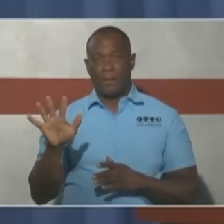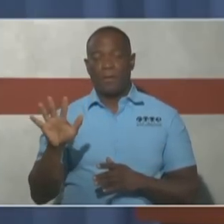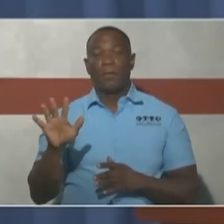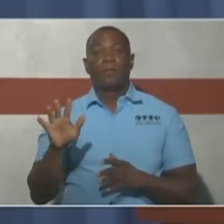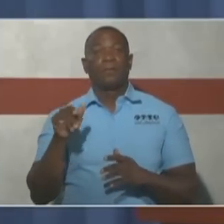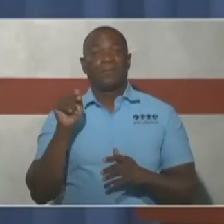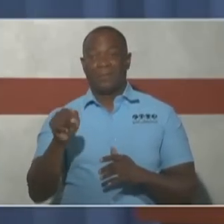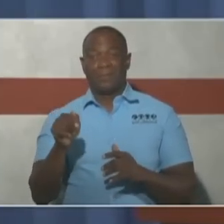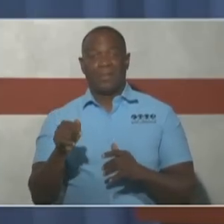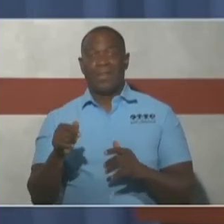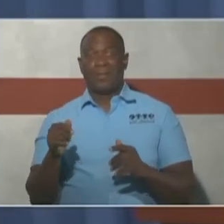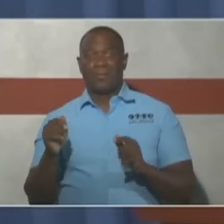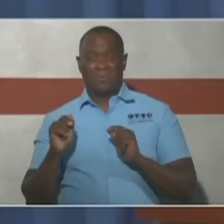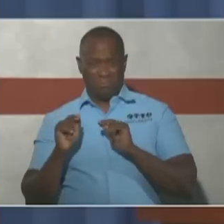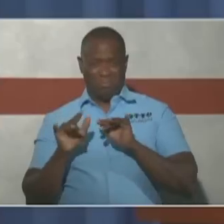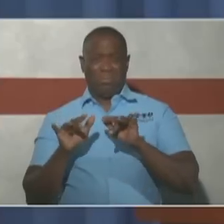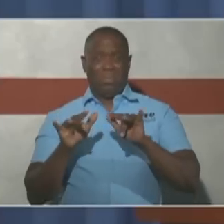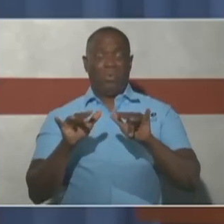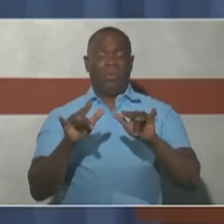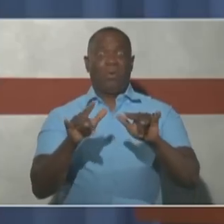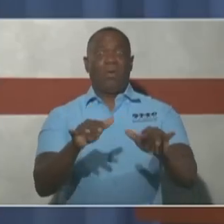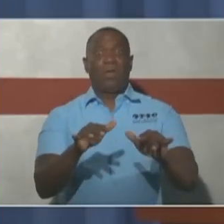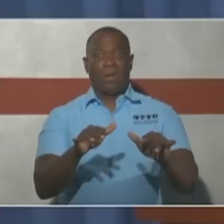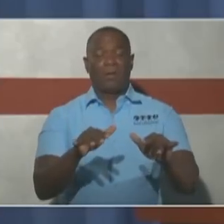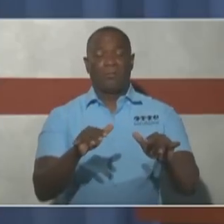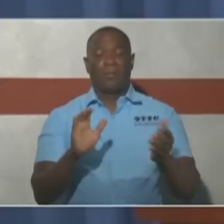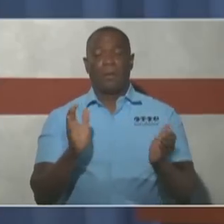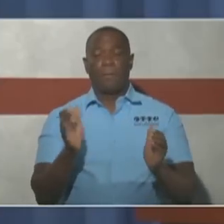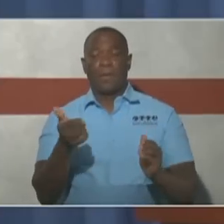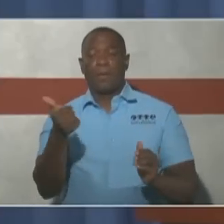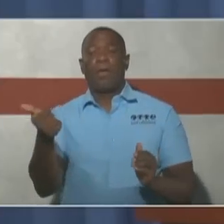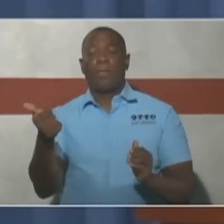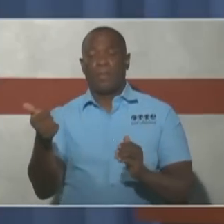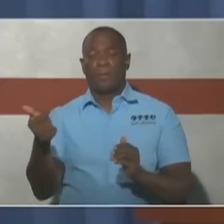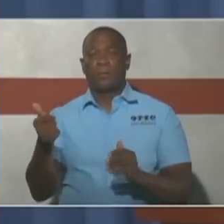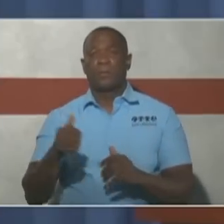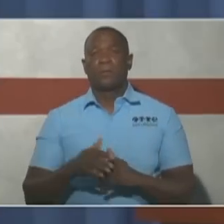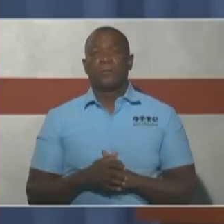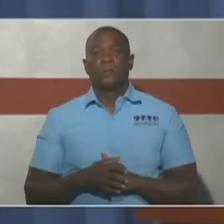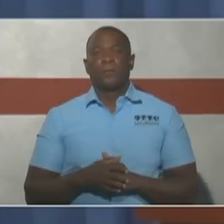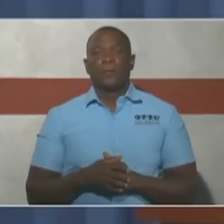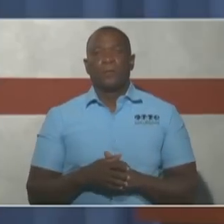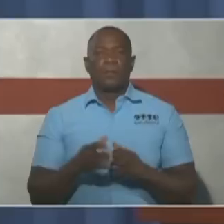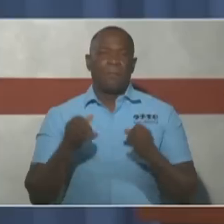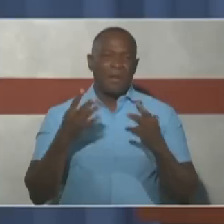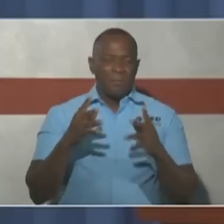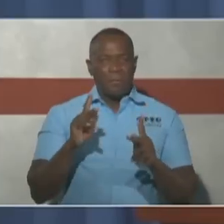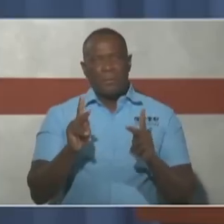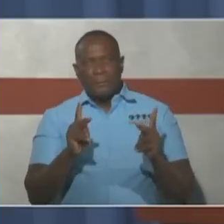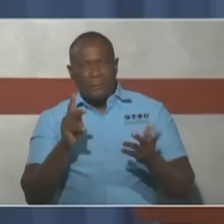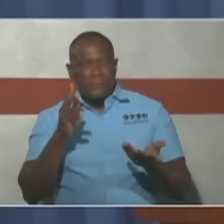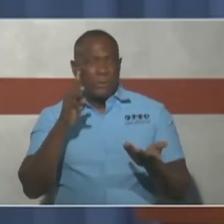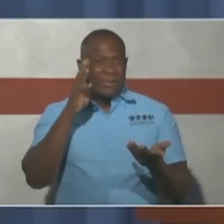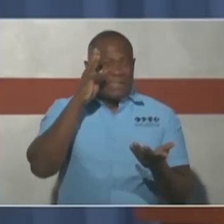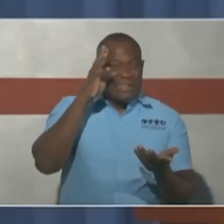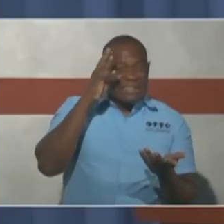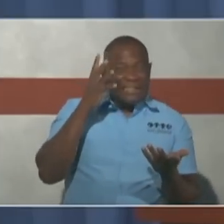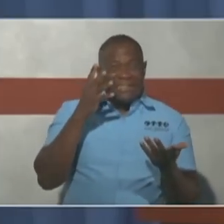quickly replaced the other subvariants, including that BQ1. And there has been a lot of media attention